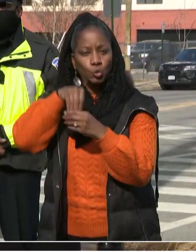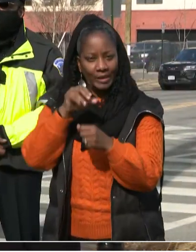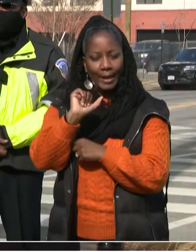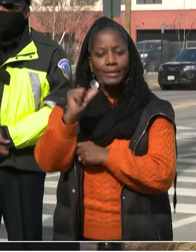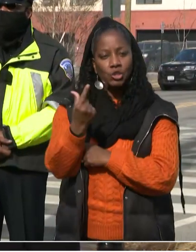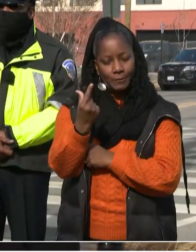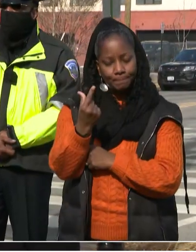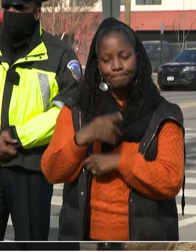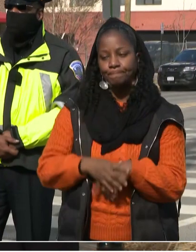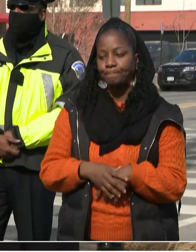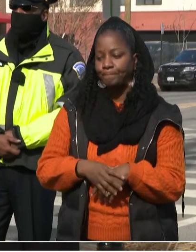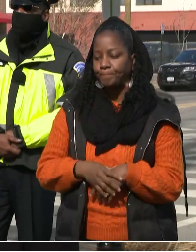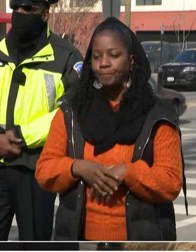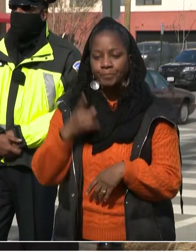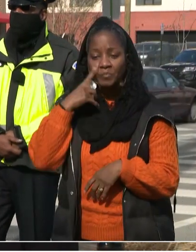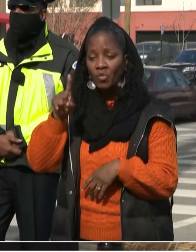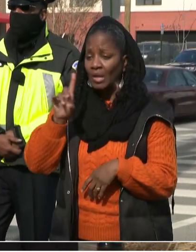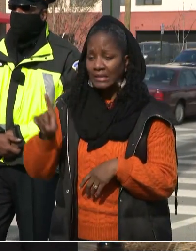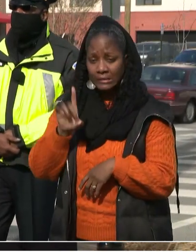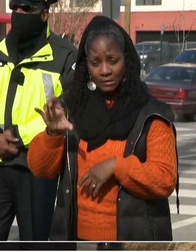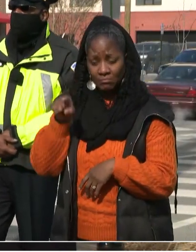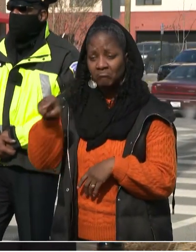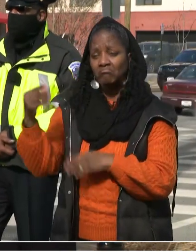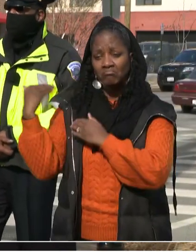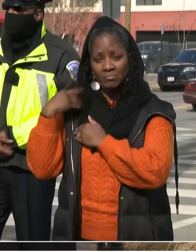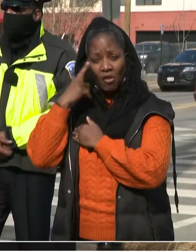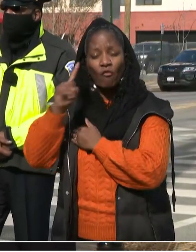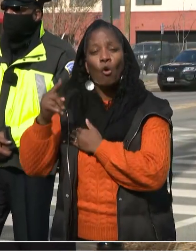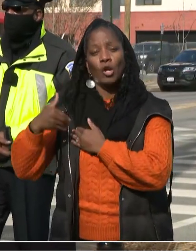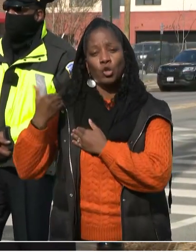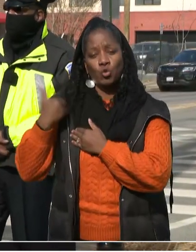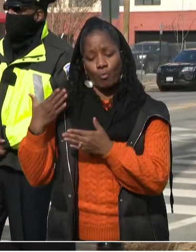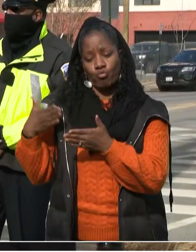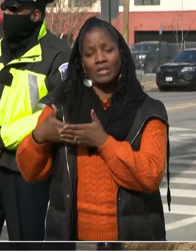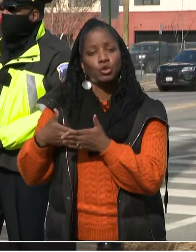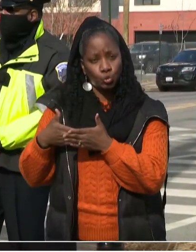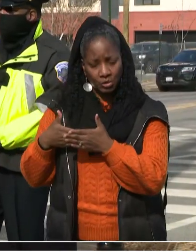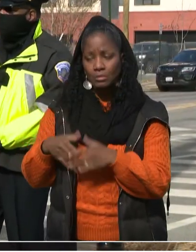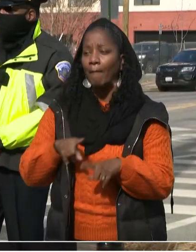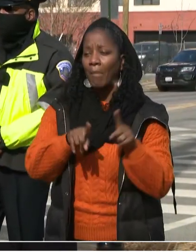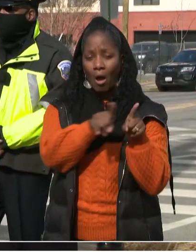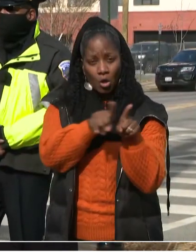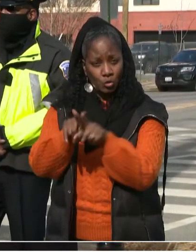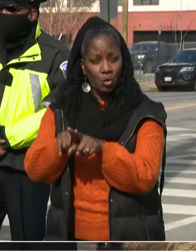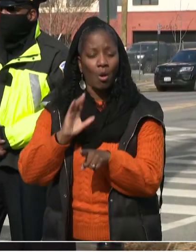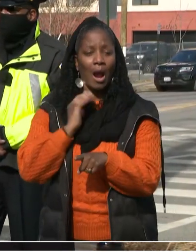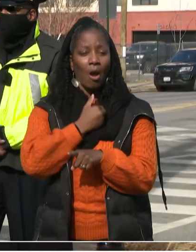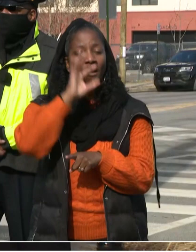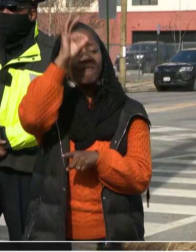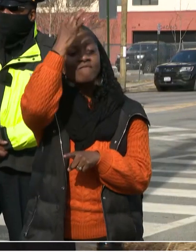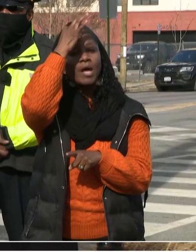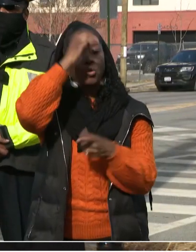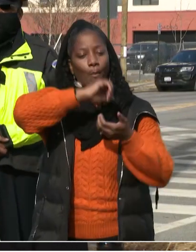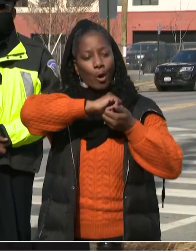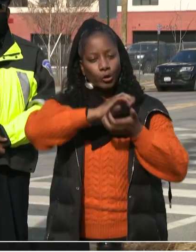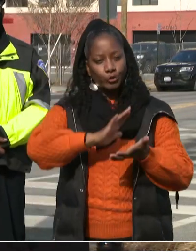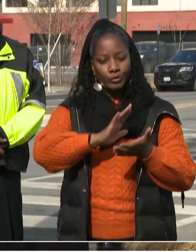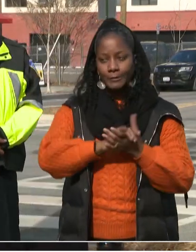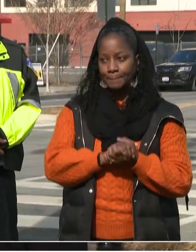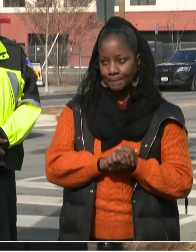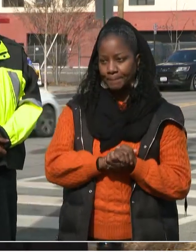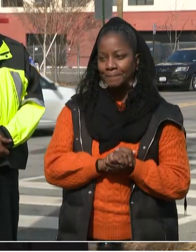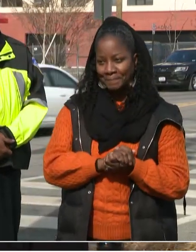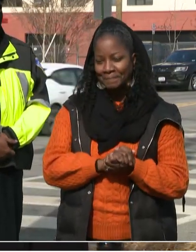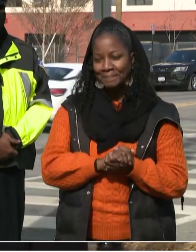General for the district, who is responsible for youth prosecution, but also federal partners and